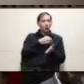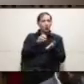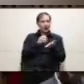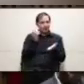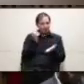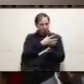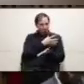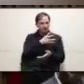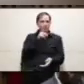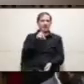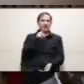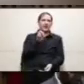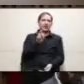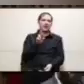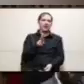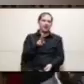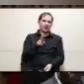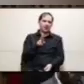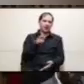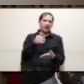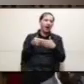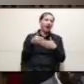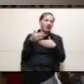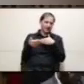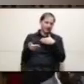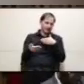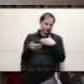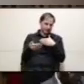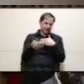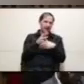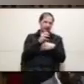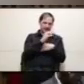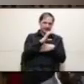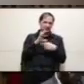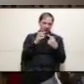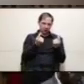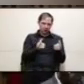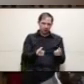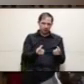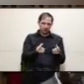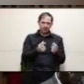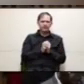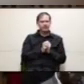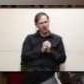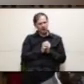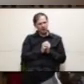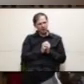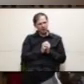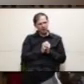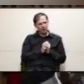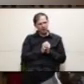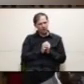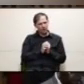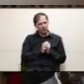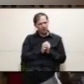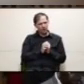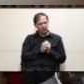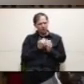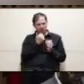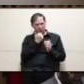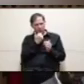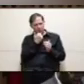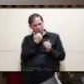The PER was removed immediately by the MEC. So who would judge that you had a good relationship between yourself